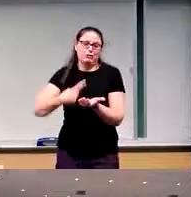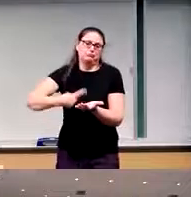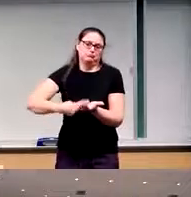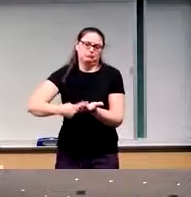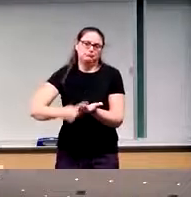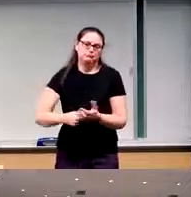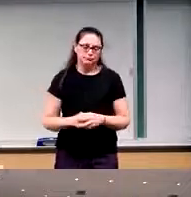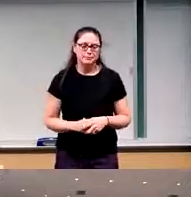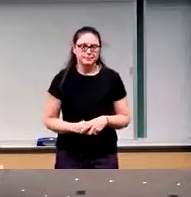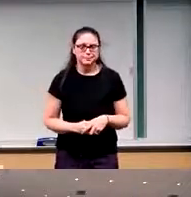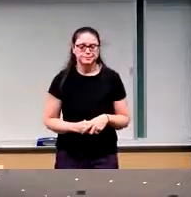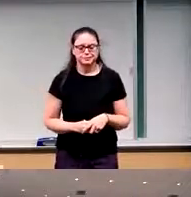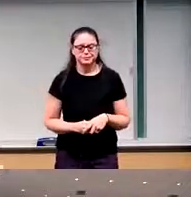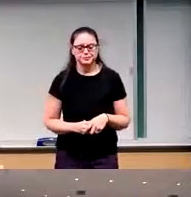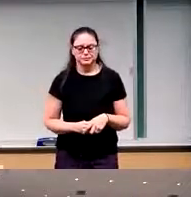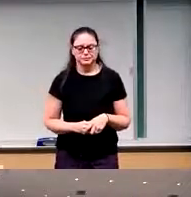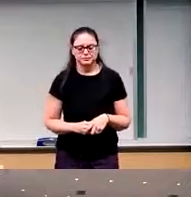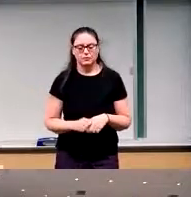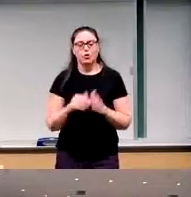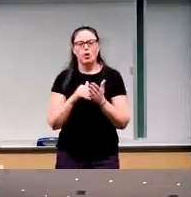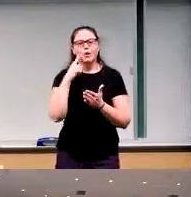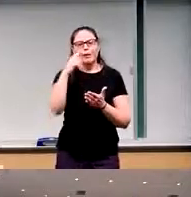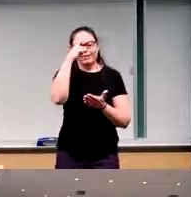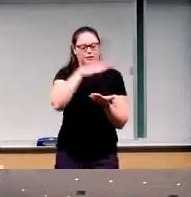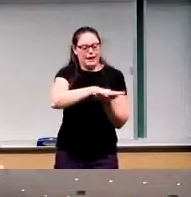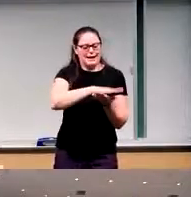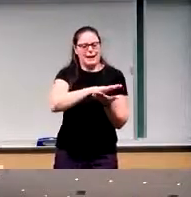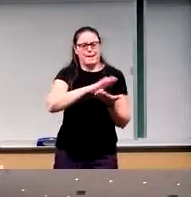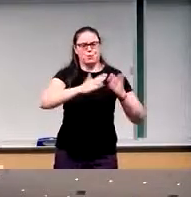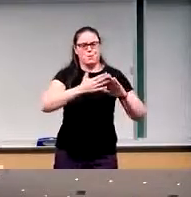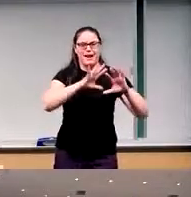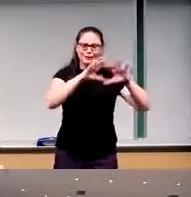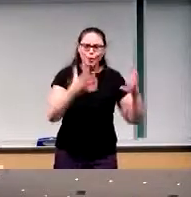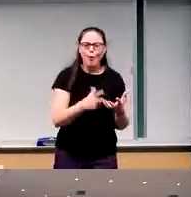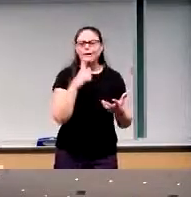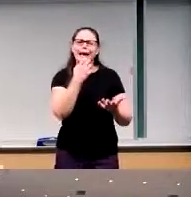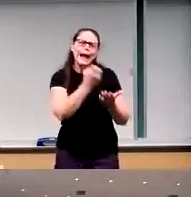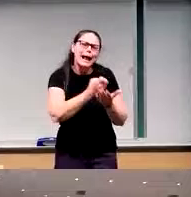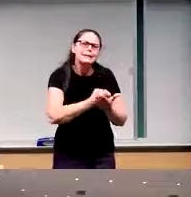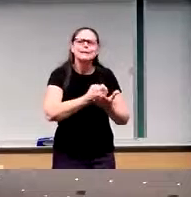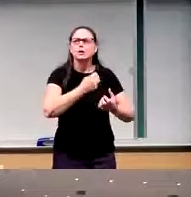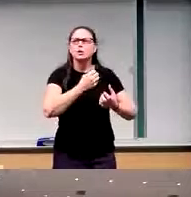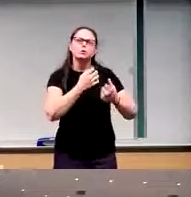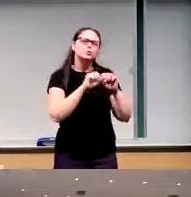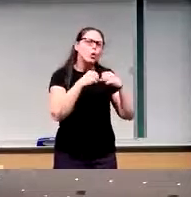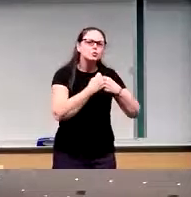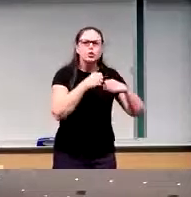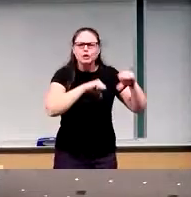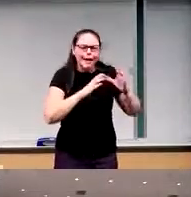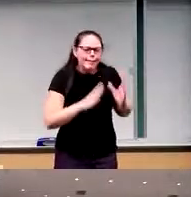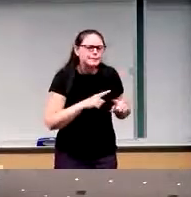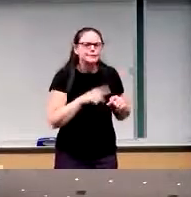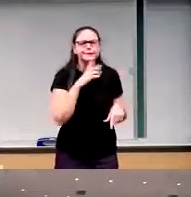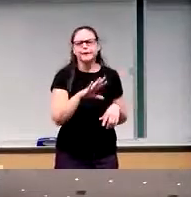I think that a lot of, when we think about the academic community as a whole, you think about economists and sociologists and political scientists,